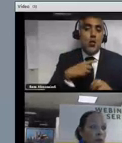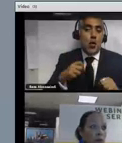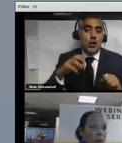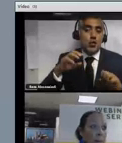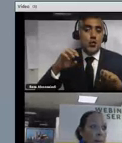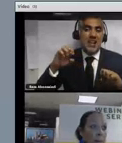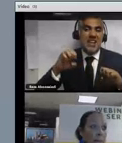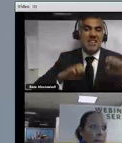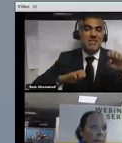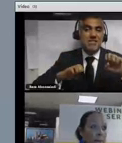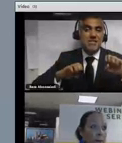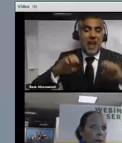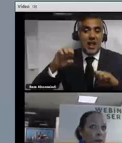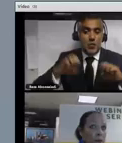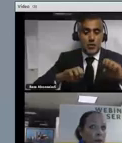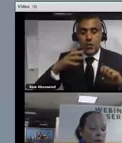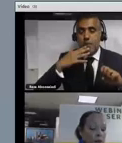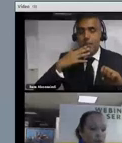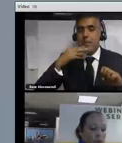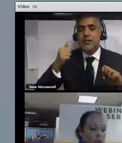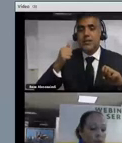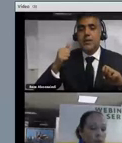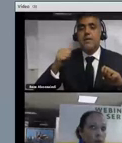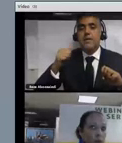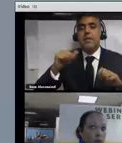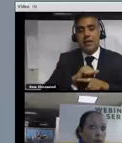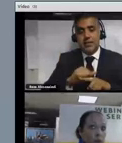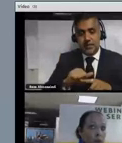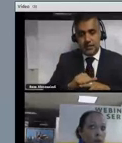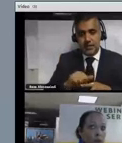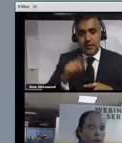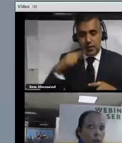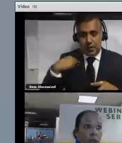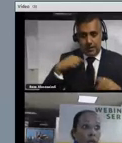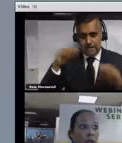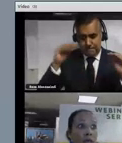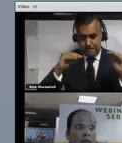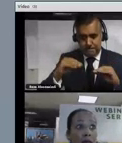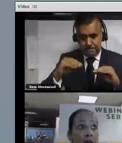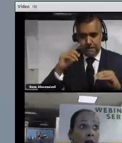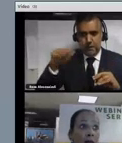them so we can identify best practices that can be scaled up.